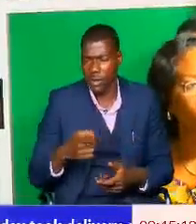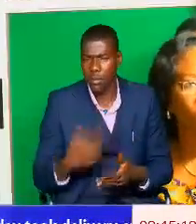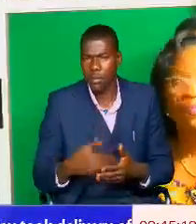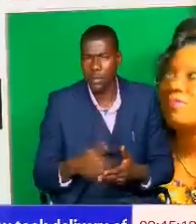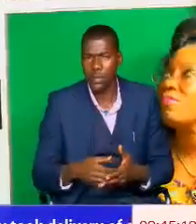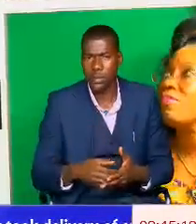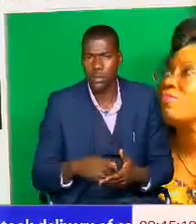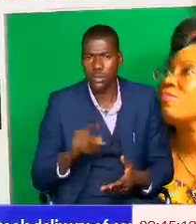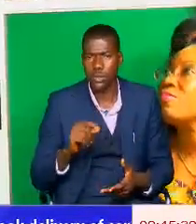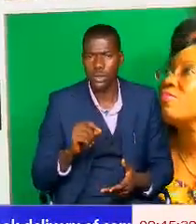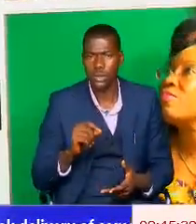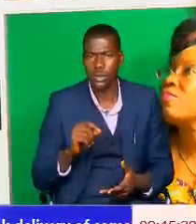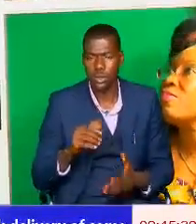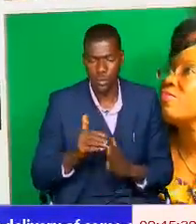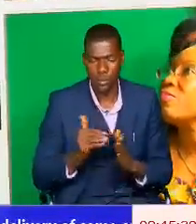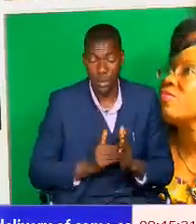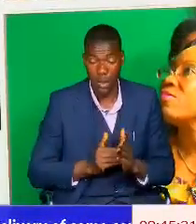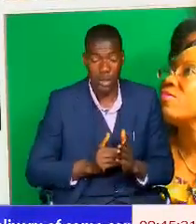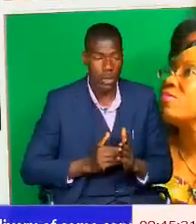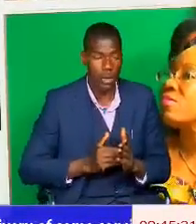year? In